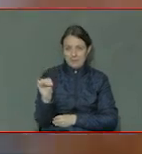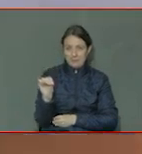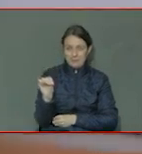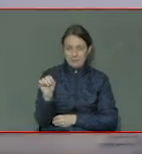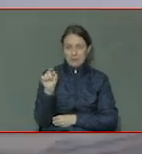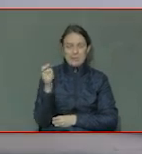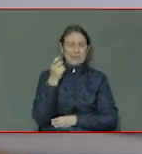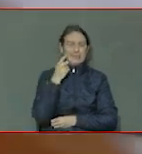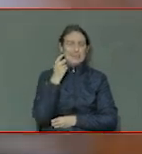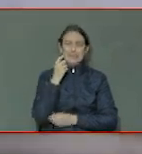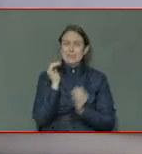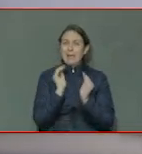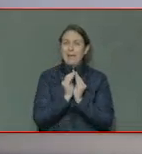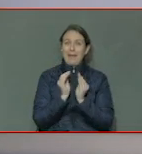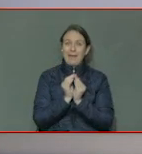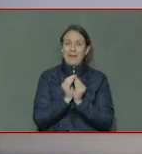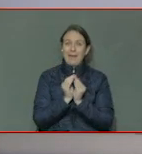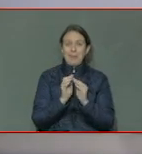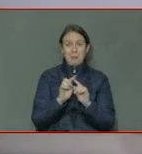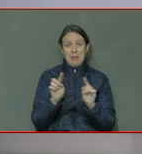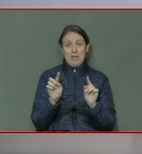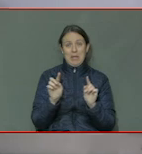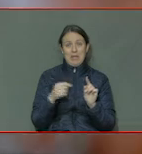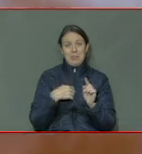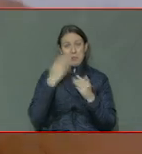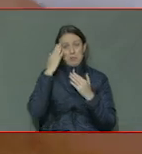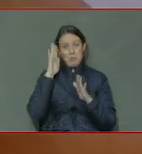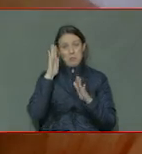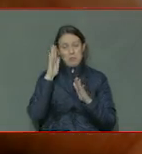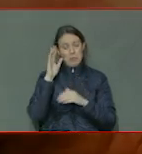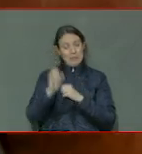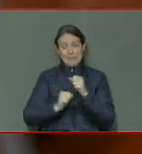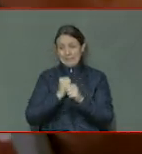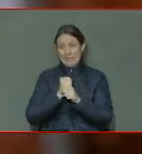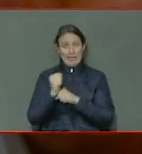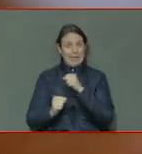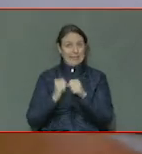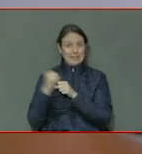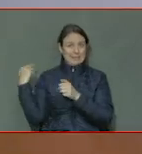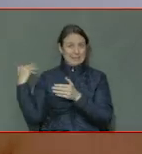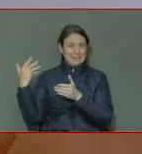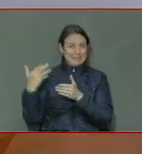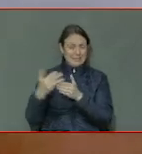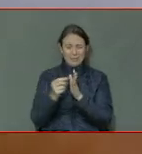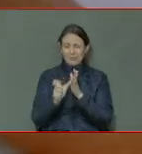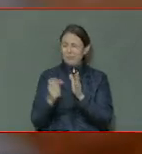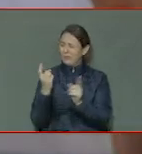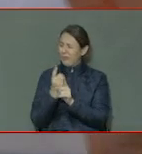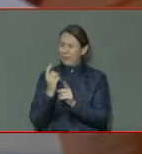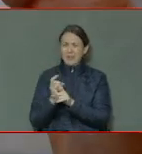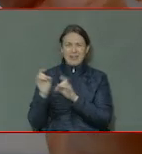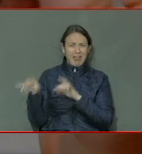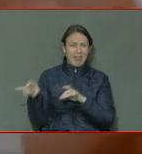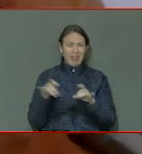easy marks. But I don't know, through all the years, kids always struggle with momentum, and I don't know